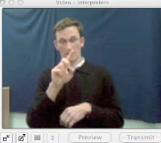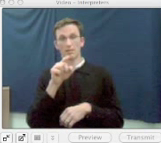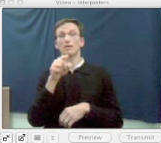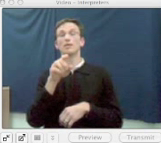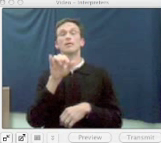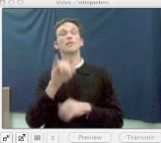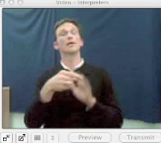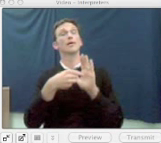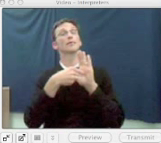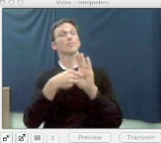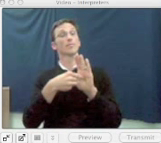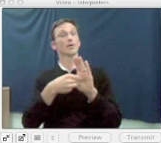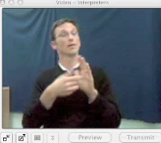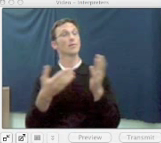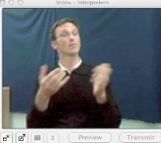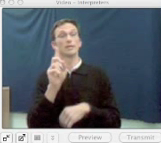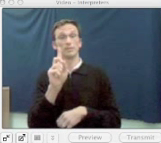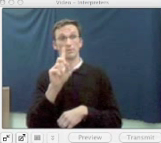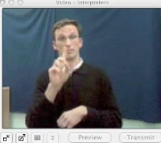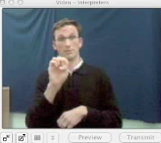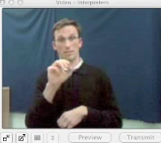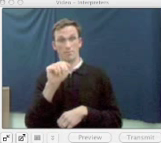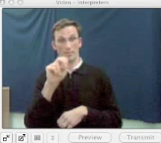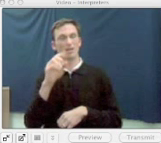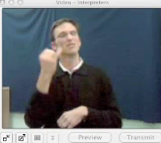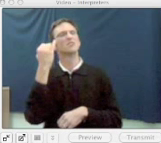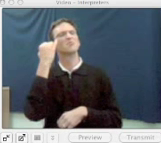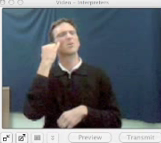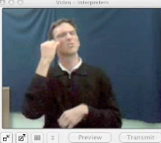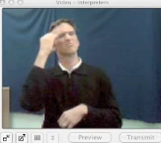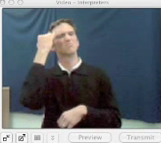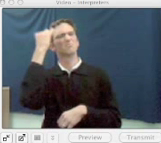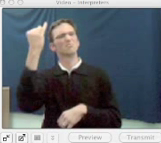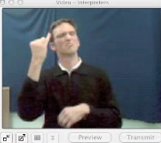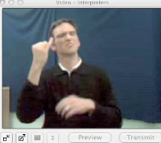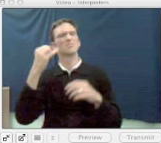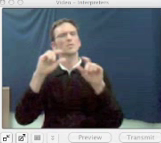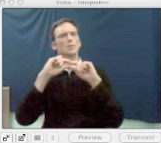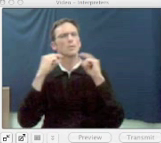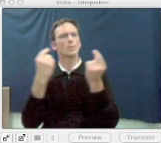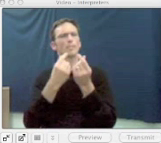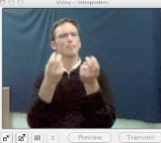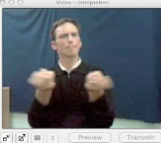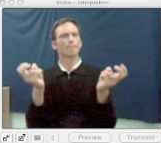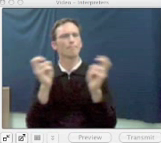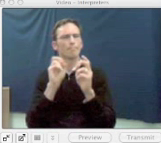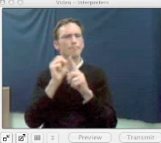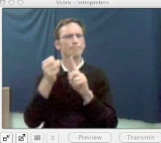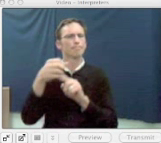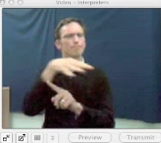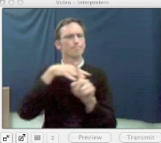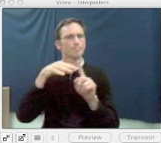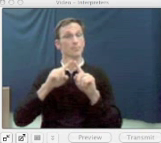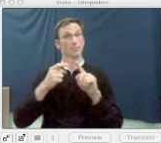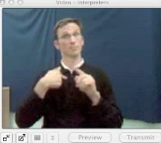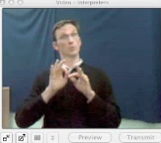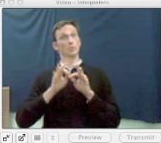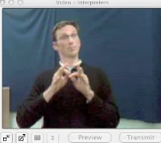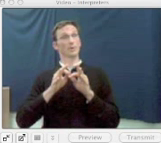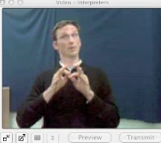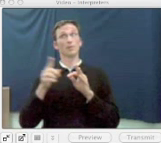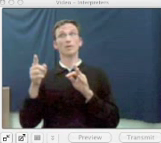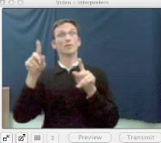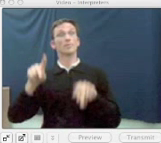example is that you are working in a group setting and the interpreter cannot hear the person who's speaking. Now, of course, there's not